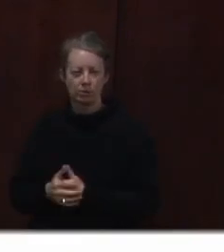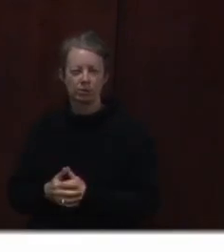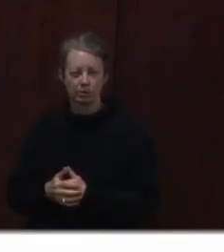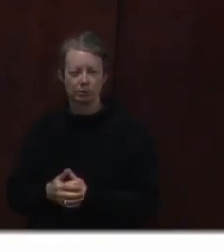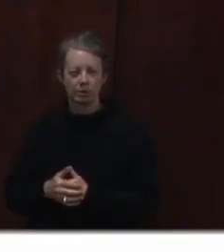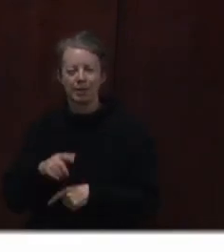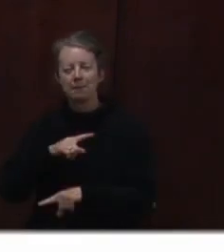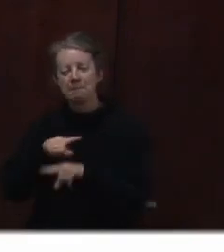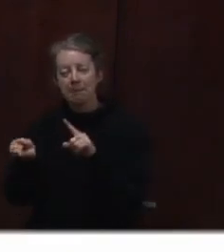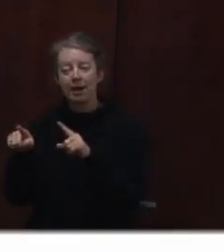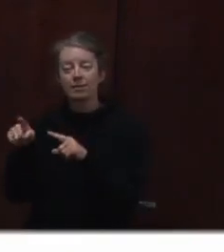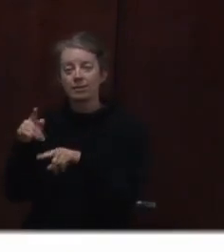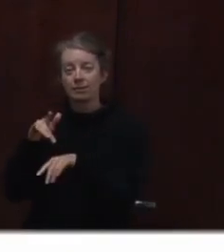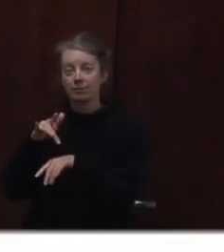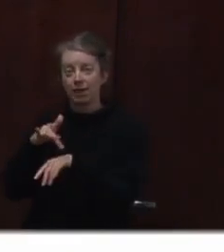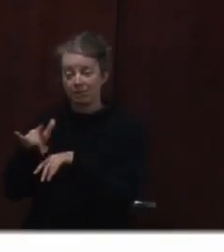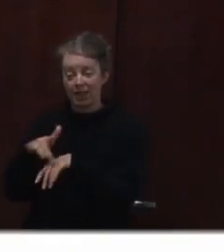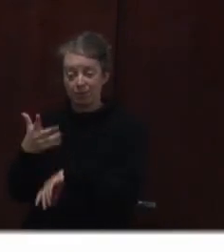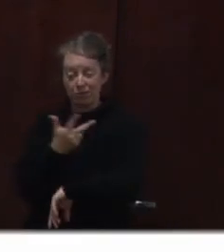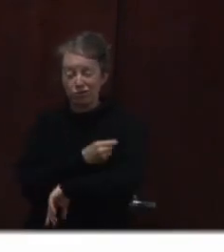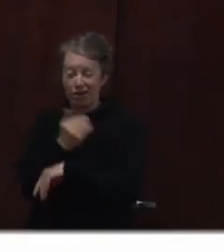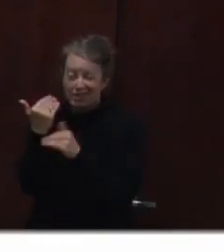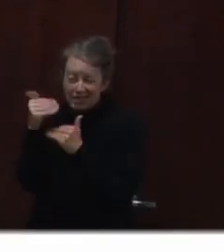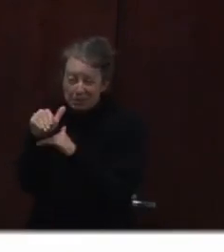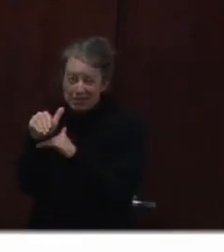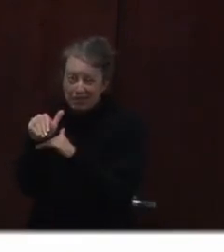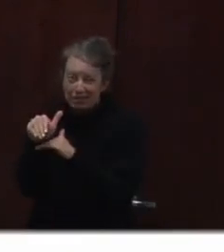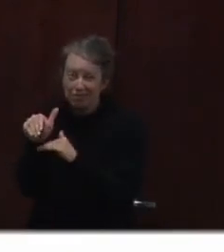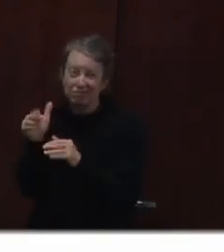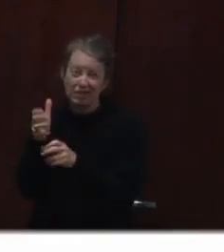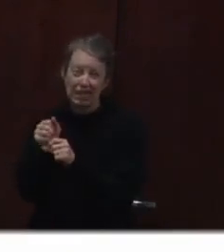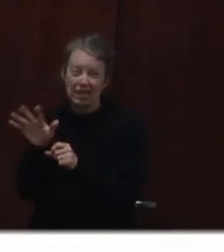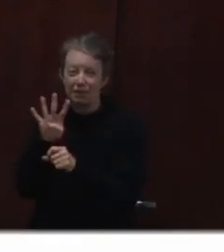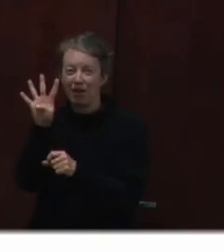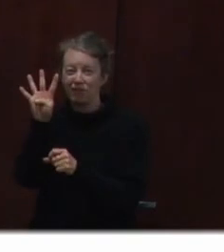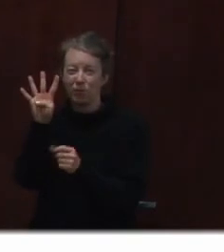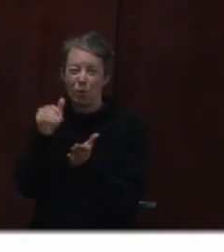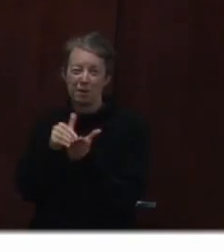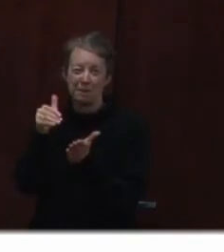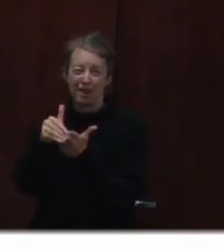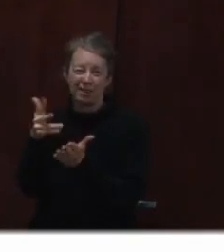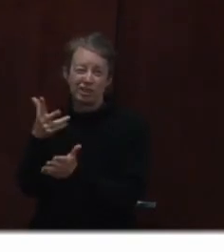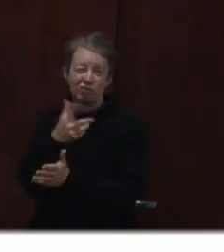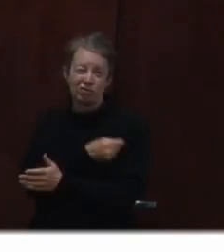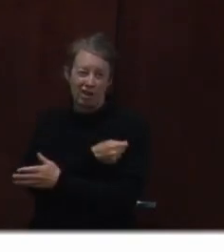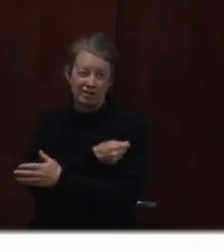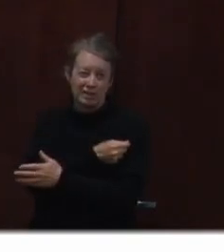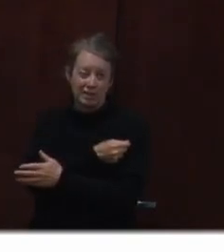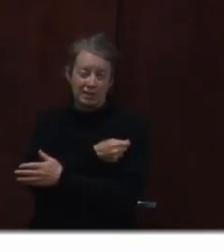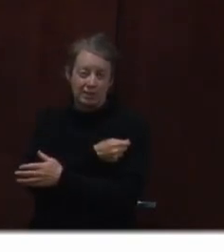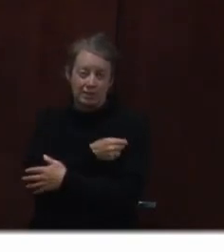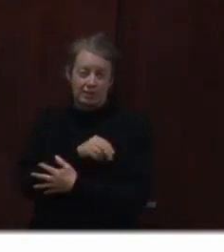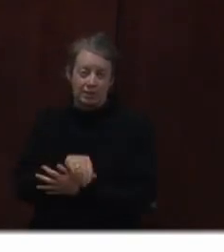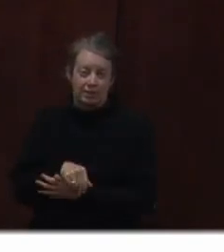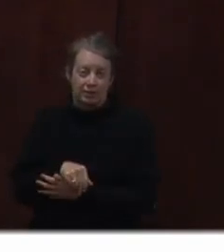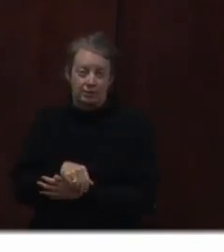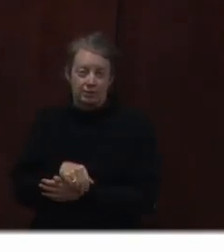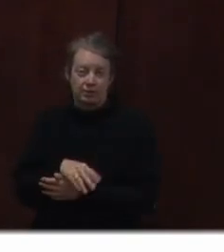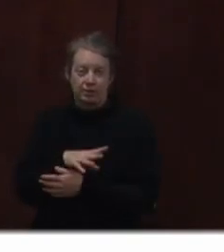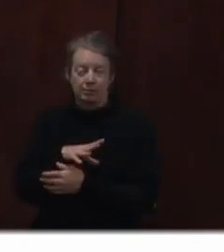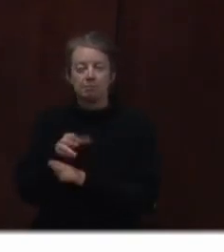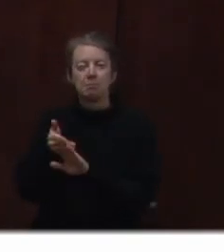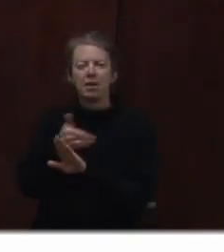limited. We're only going to get about 4 million doses shortly and 20 million by the end